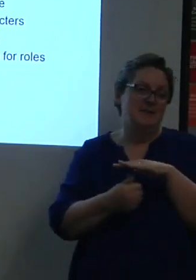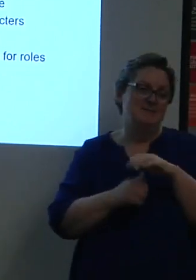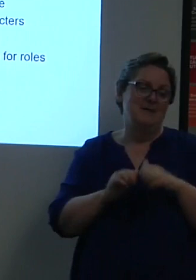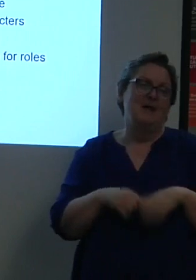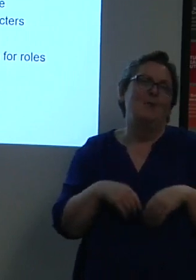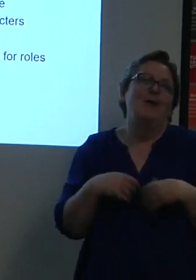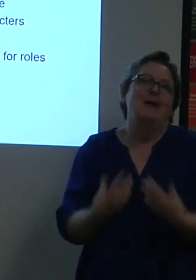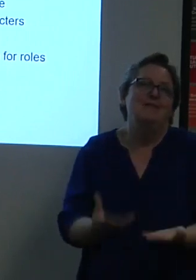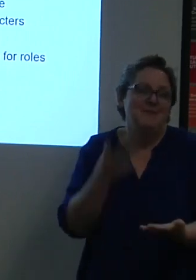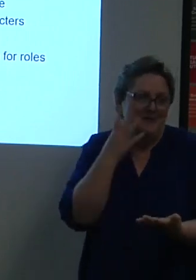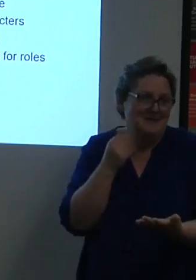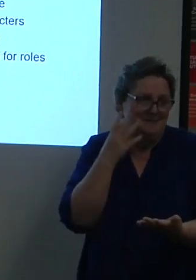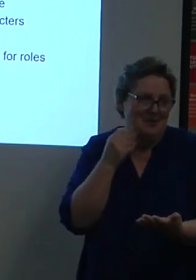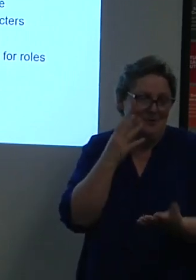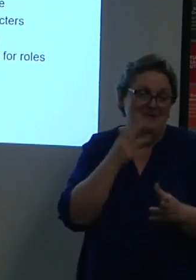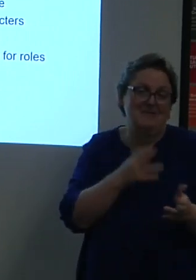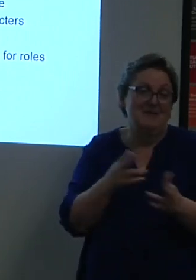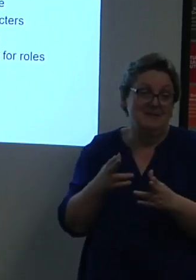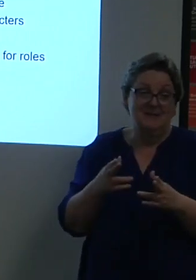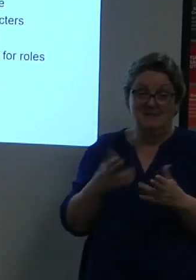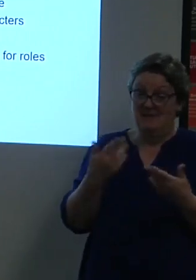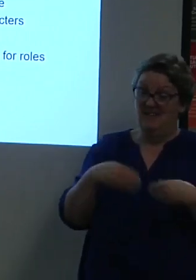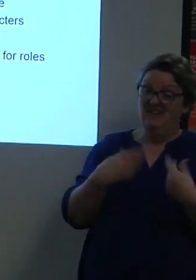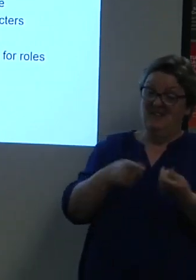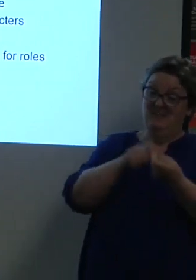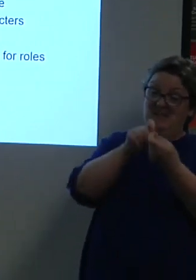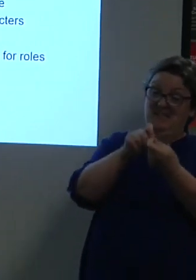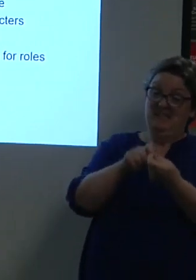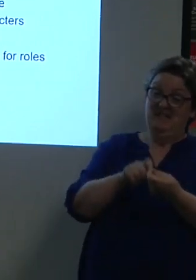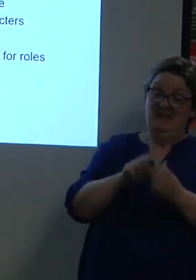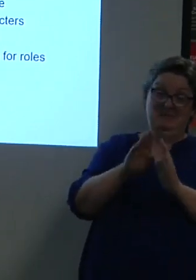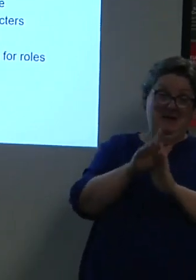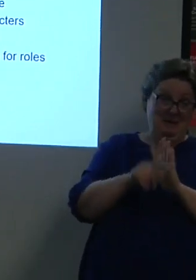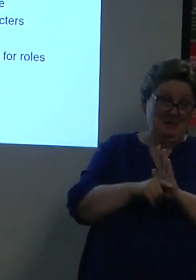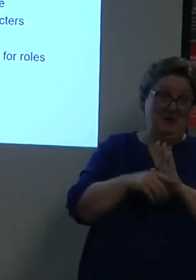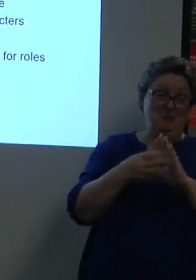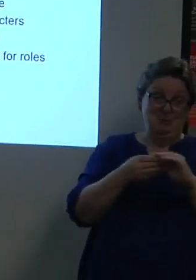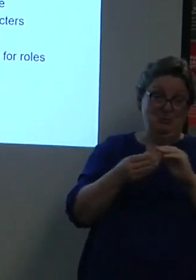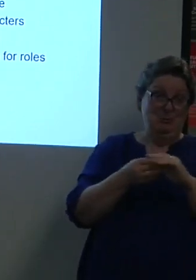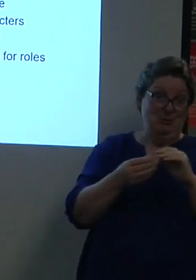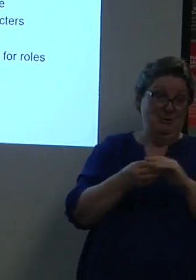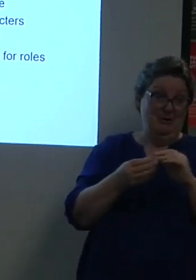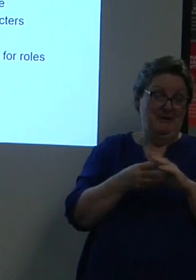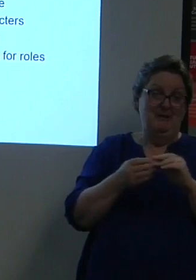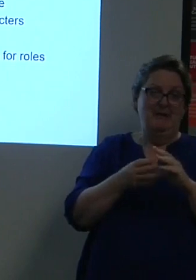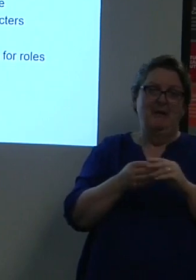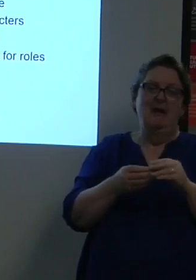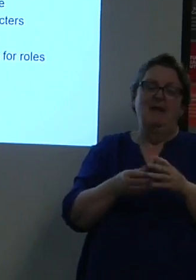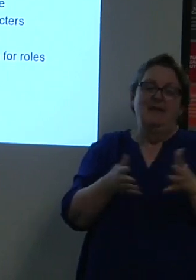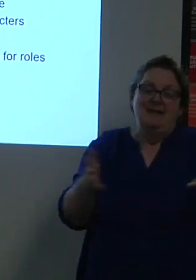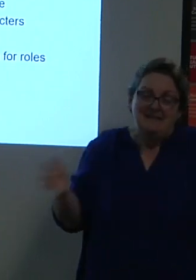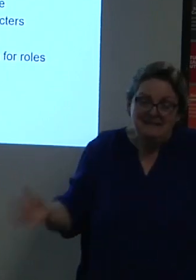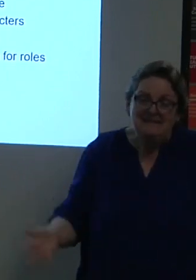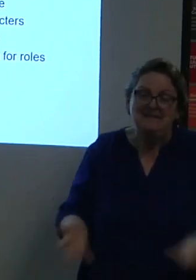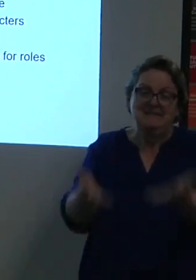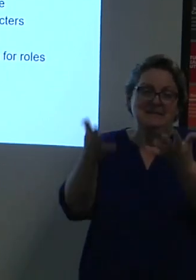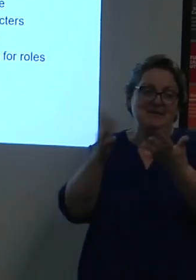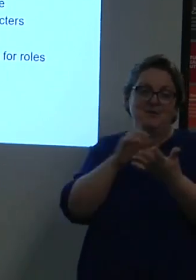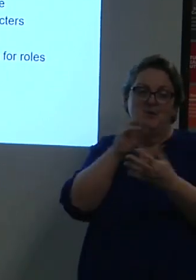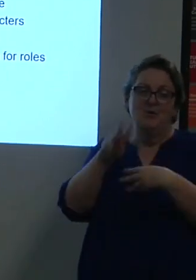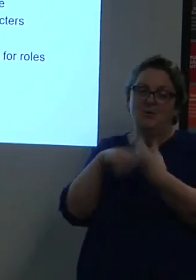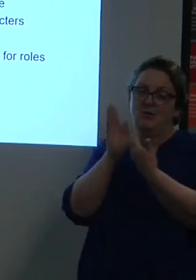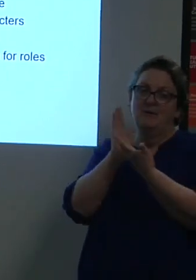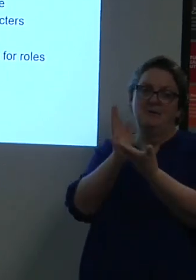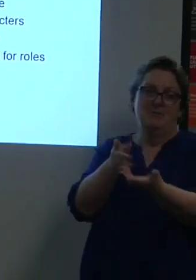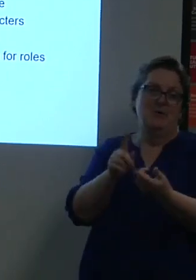give students that experience? So maybe by giving them a really detailed backstory and this kind of activity, we can bring some of that real world to